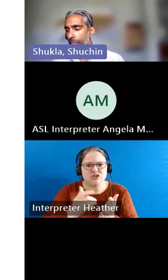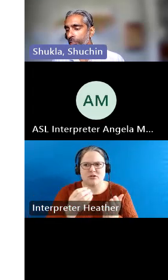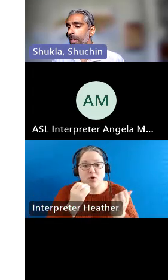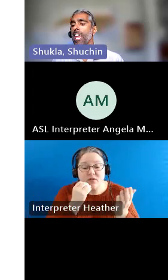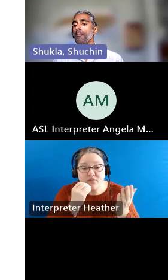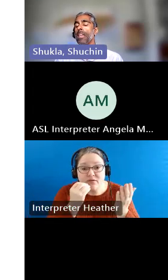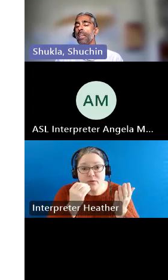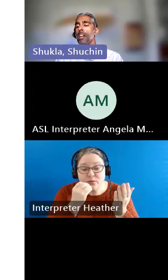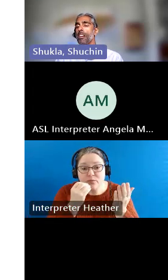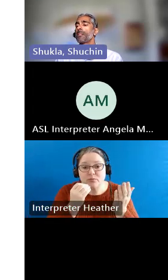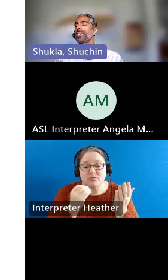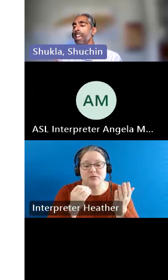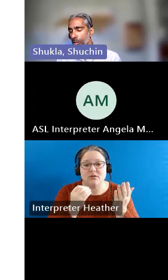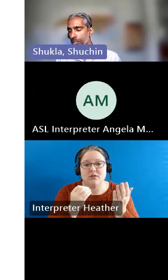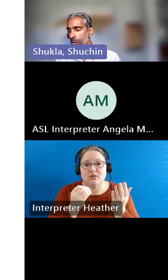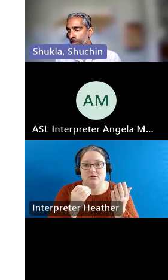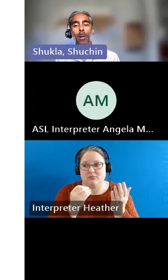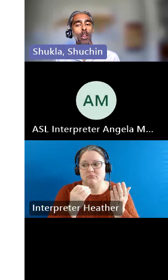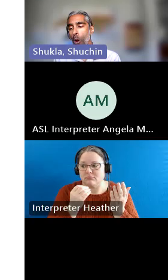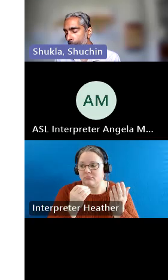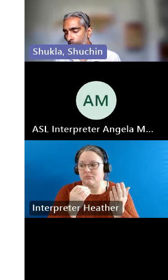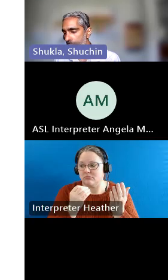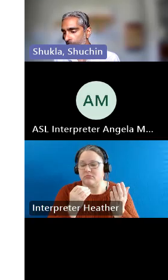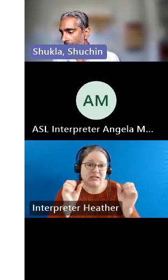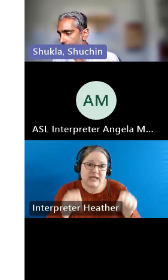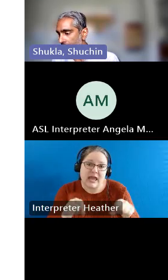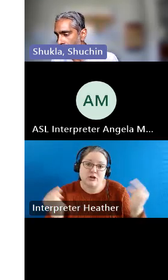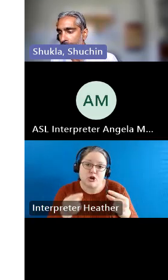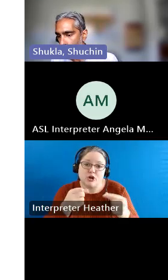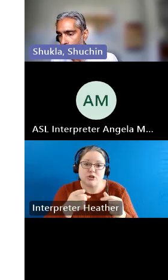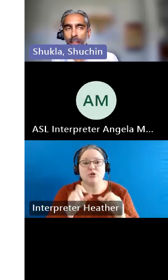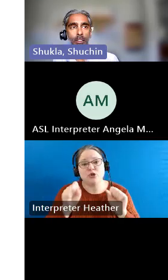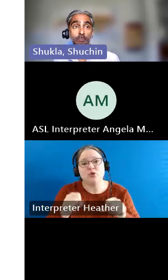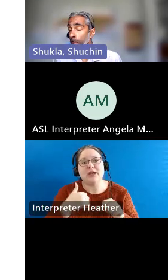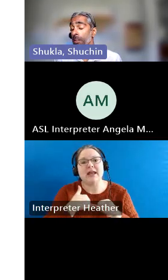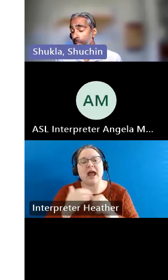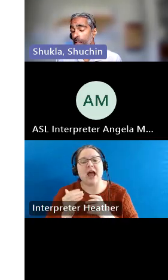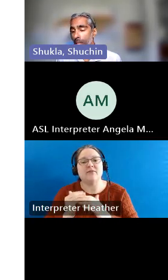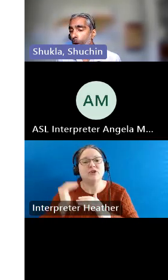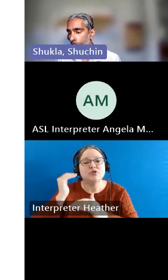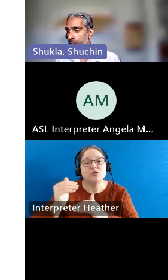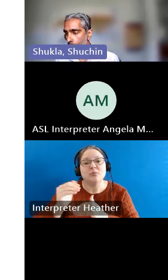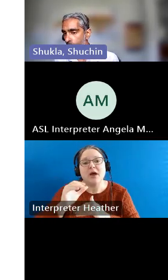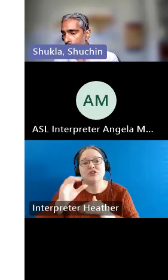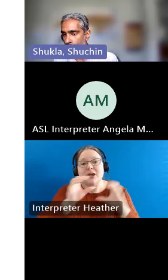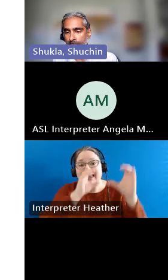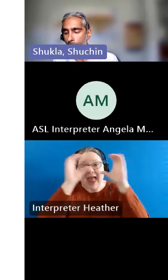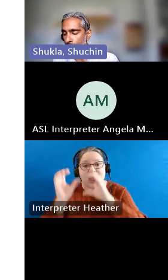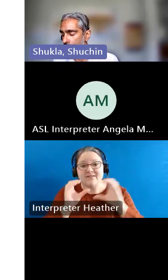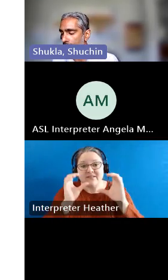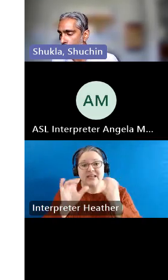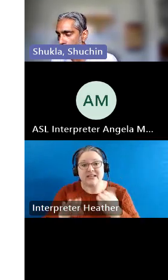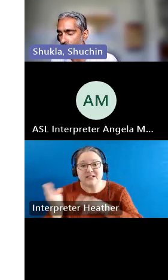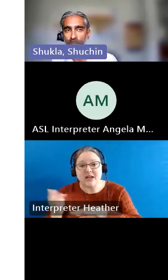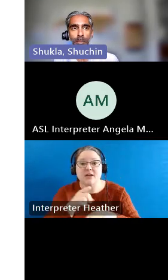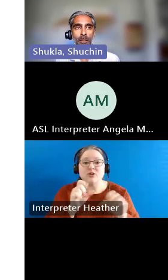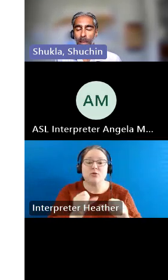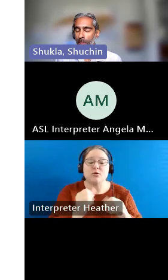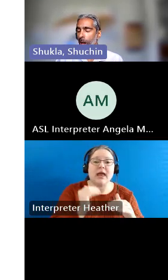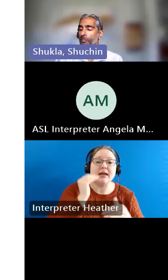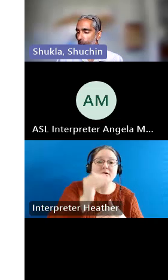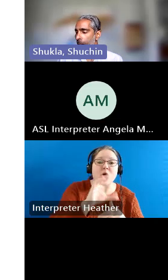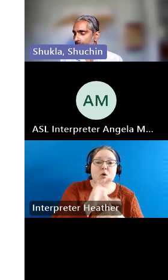in human life can be something that hurts you. People can overdose on caffeine and die. People can literally overdose on water. It has happened. You can